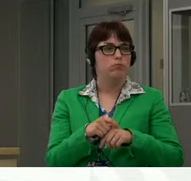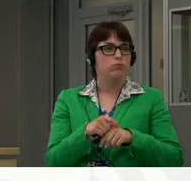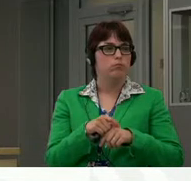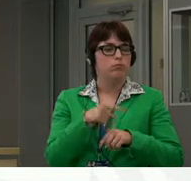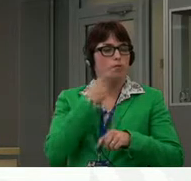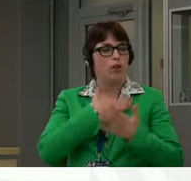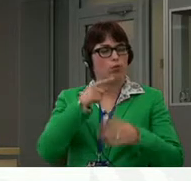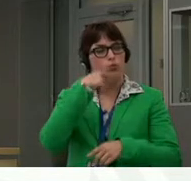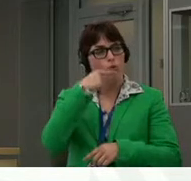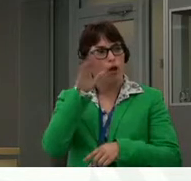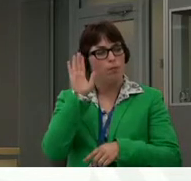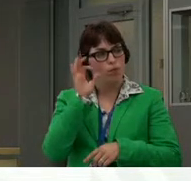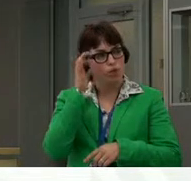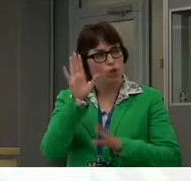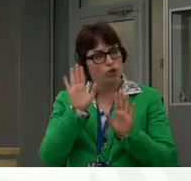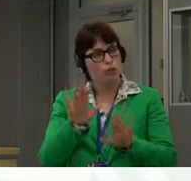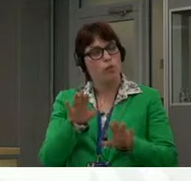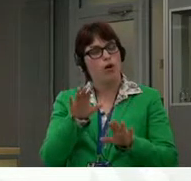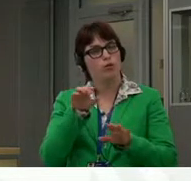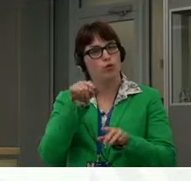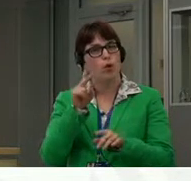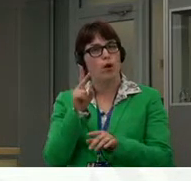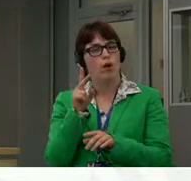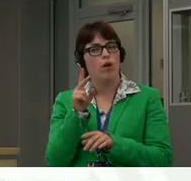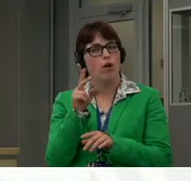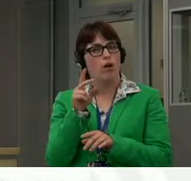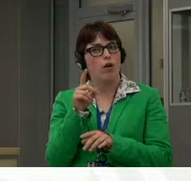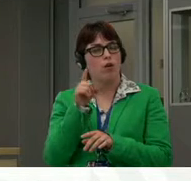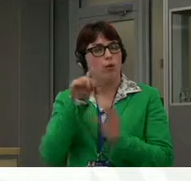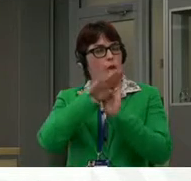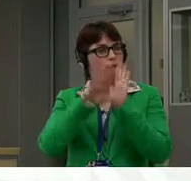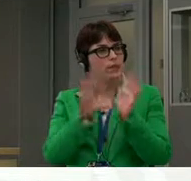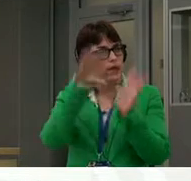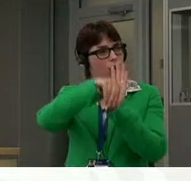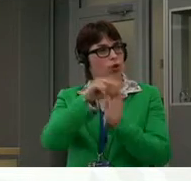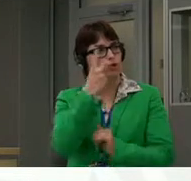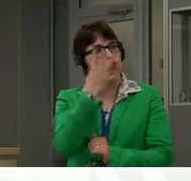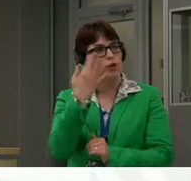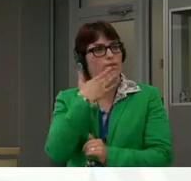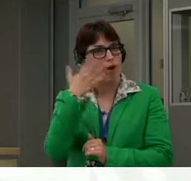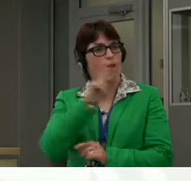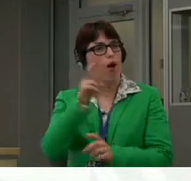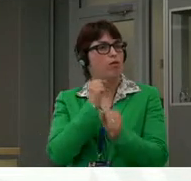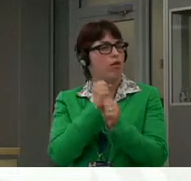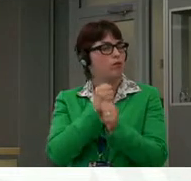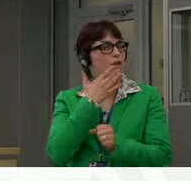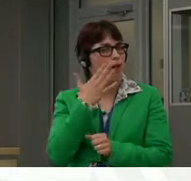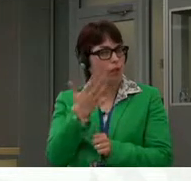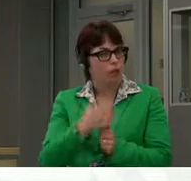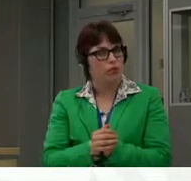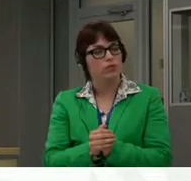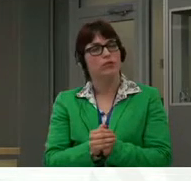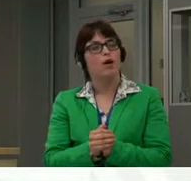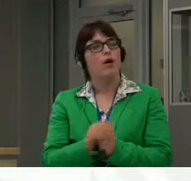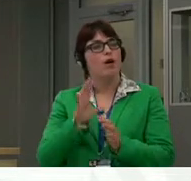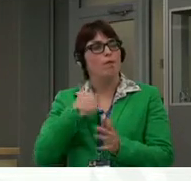finishing, official languages and working languages of the institutions of the Union. We decided to take part in this meeting due to the